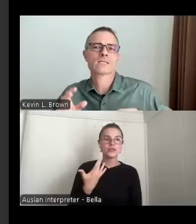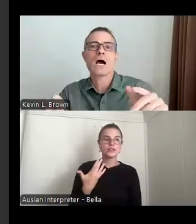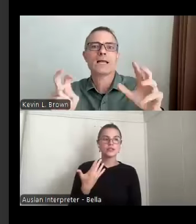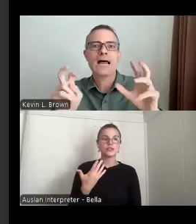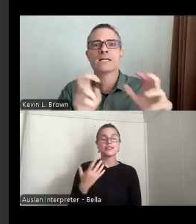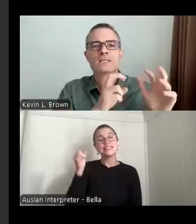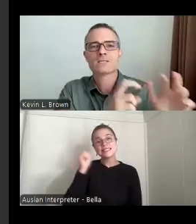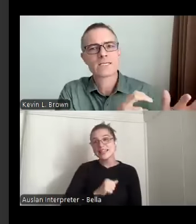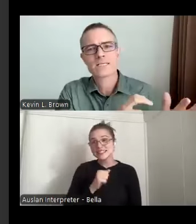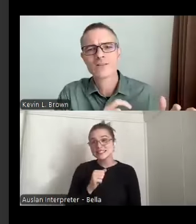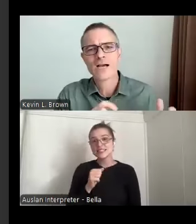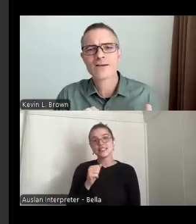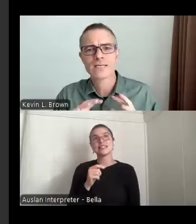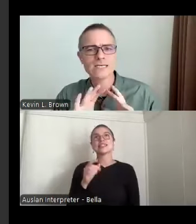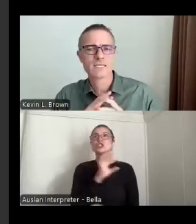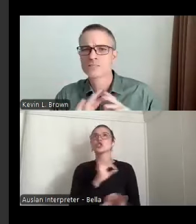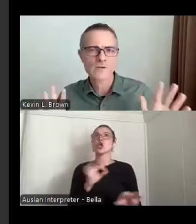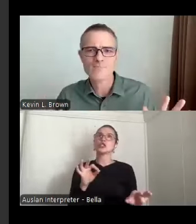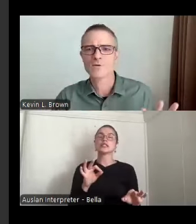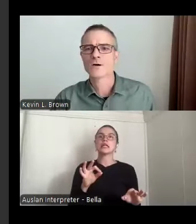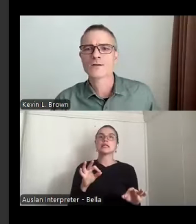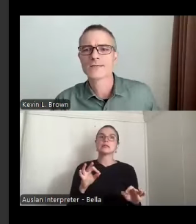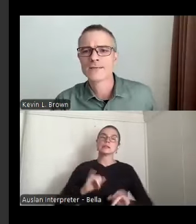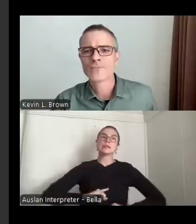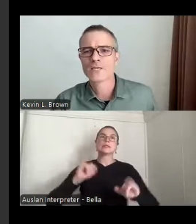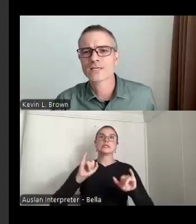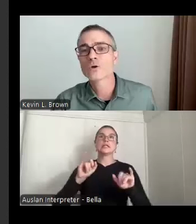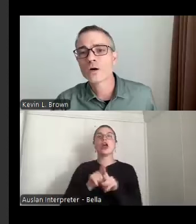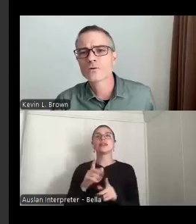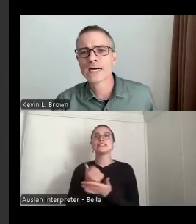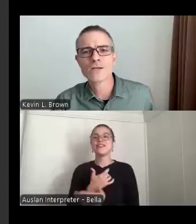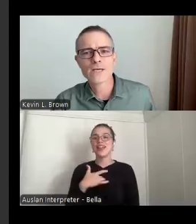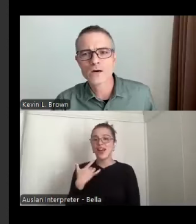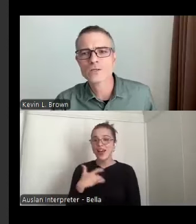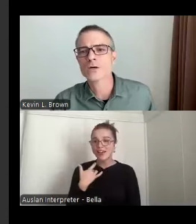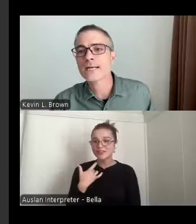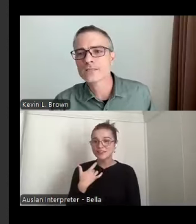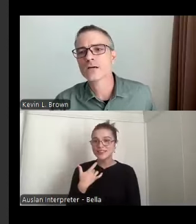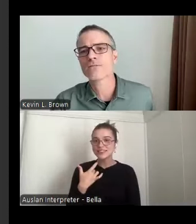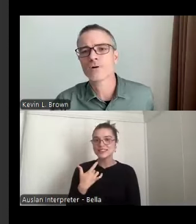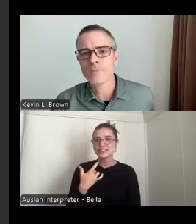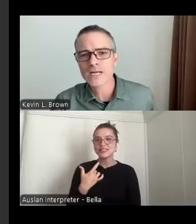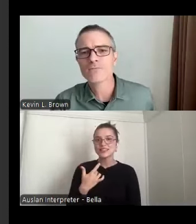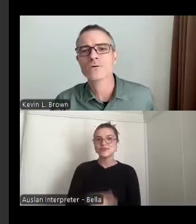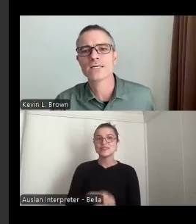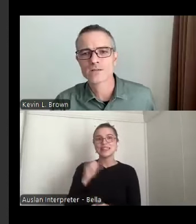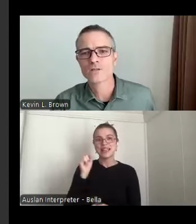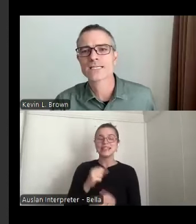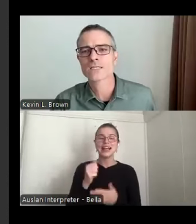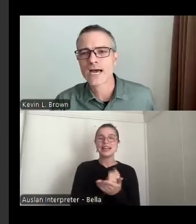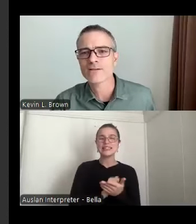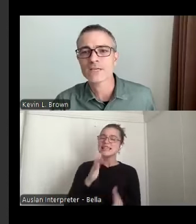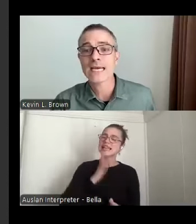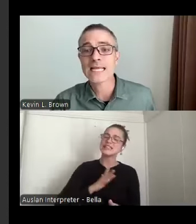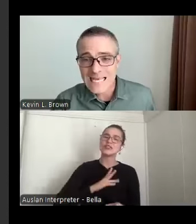that it's not as necessary as saving lives. And he says, don't get me wrong. He says, quote, I know the arts are necessary for a meaningful and